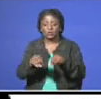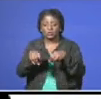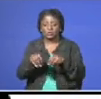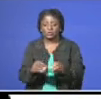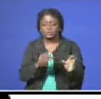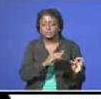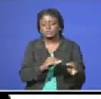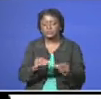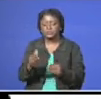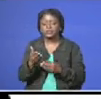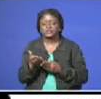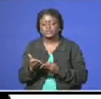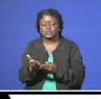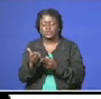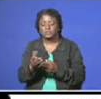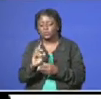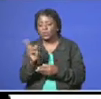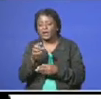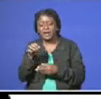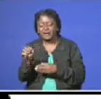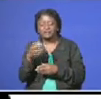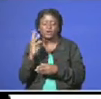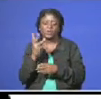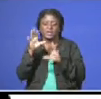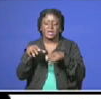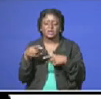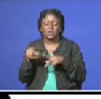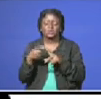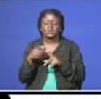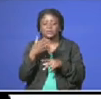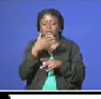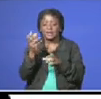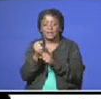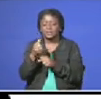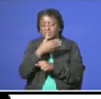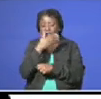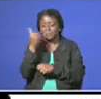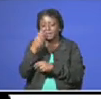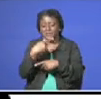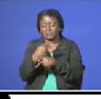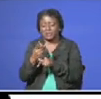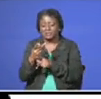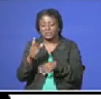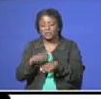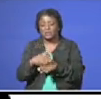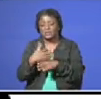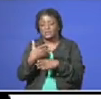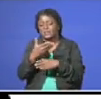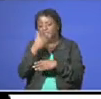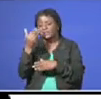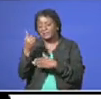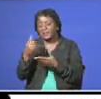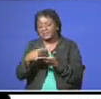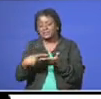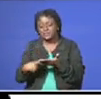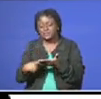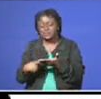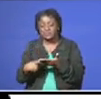that wherever we can go to get the best product on the best terms, if it's the